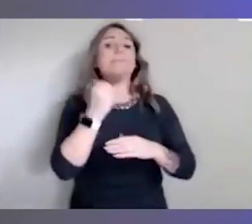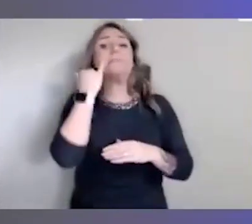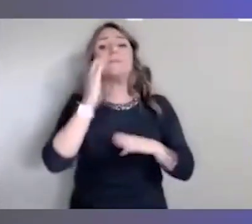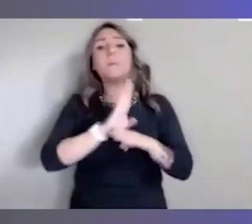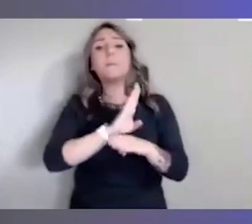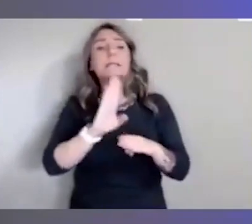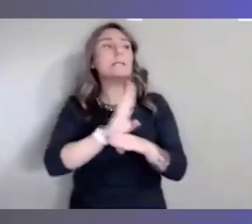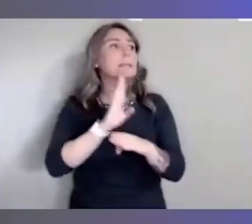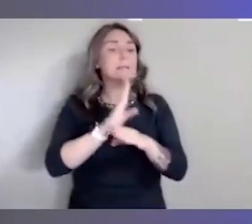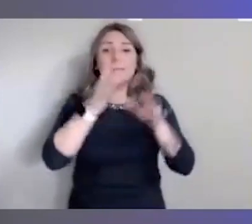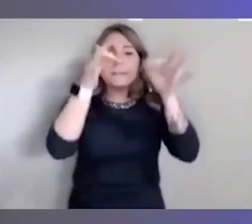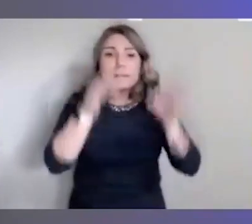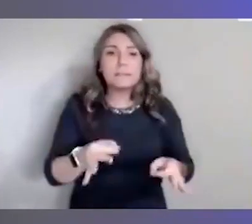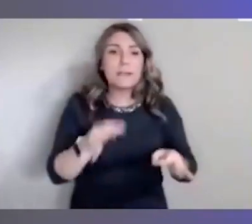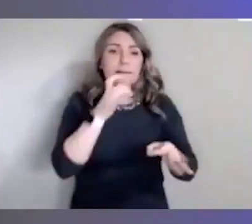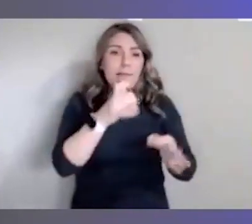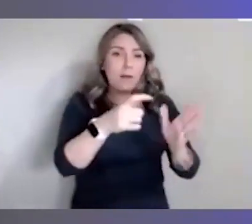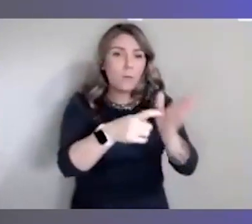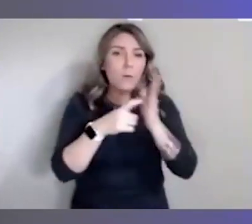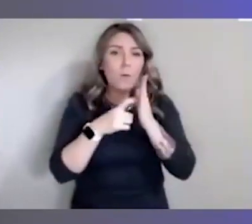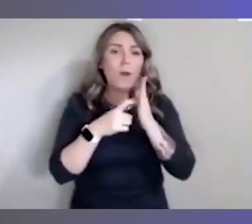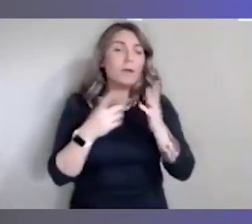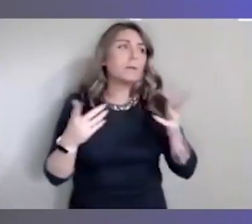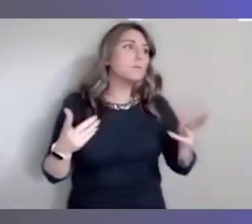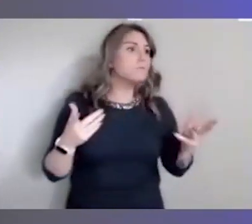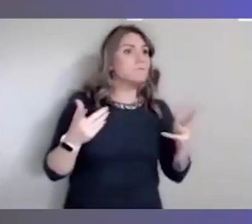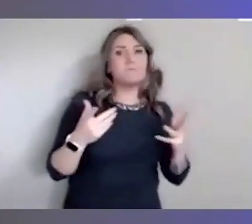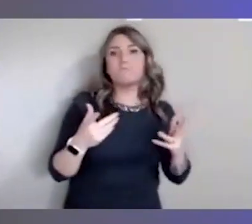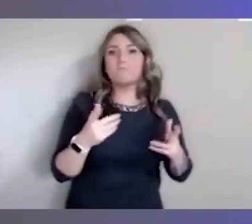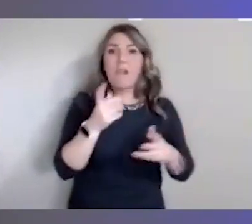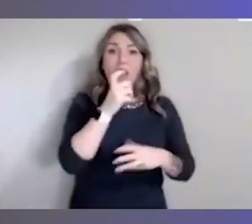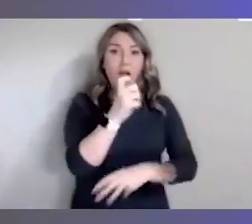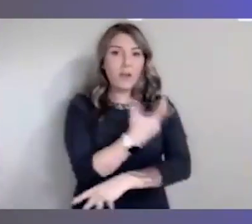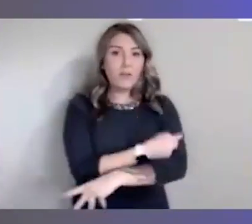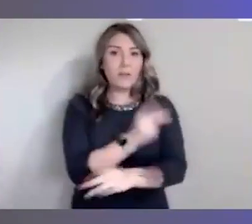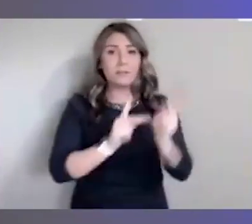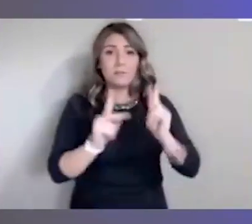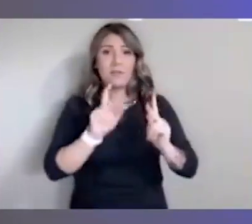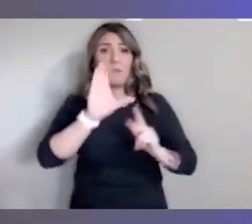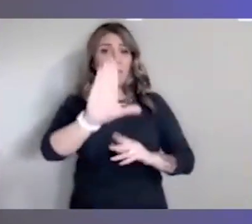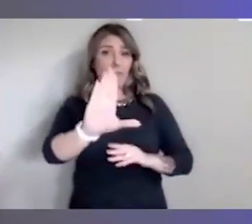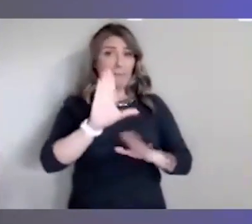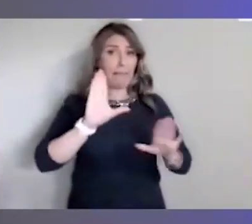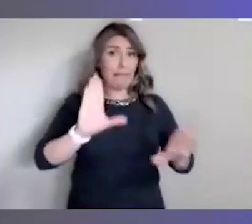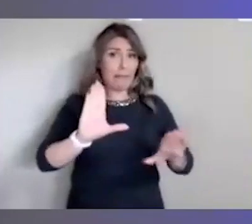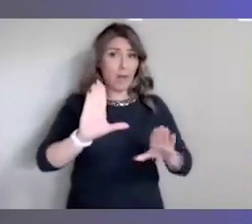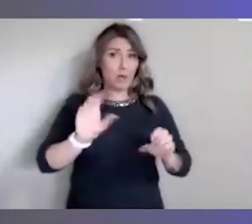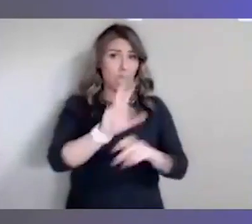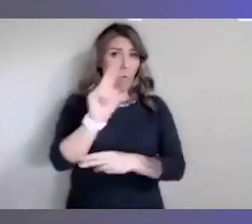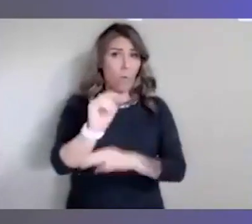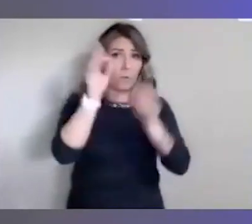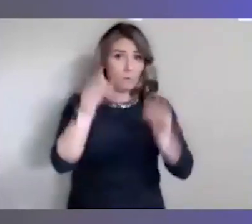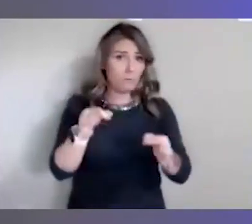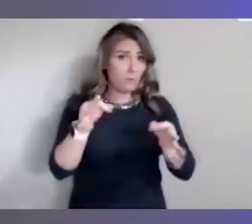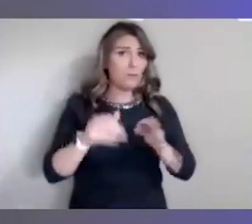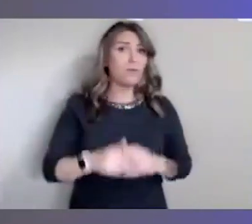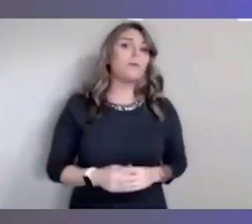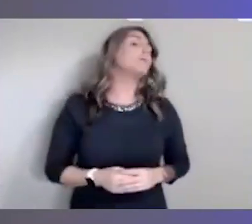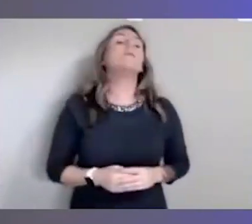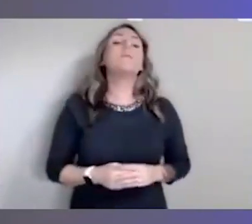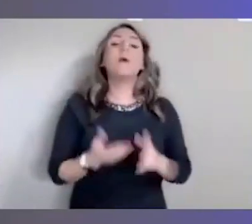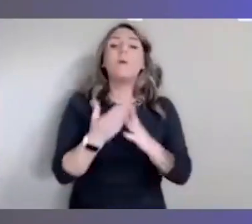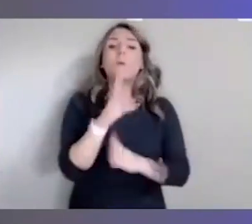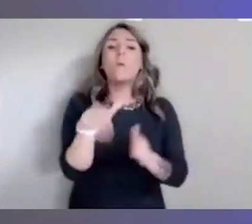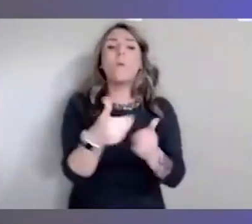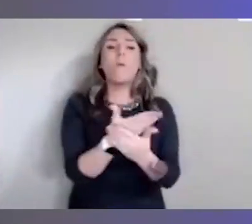decides not to require even unvaccinated people, that's their business. But throughout the thing, it's interesting, if you